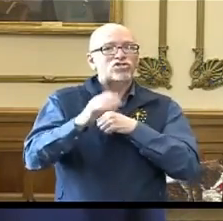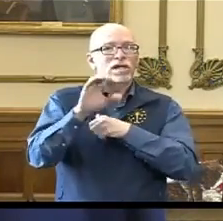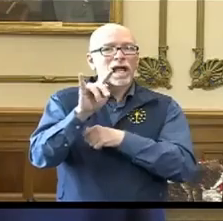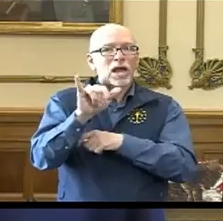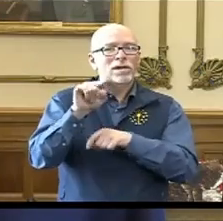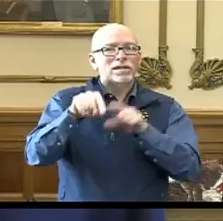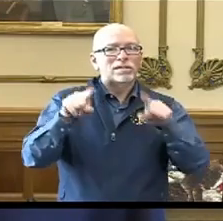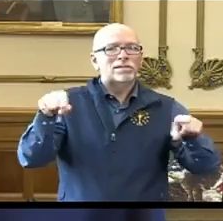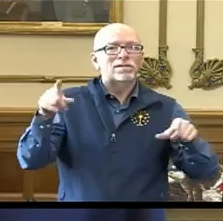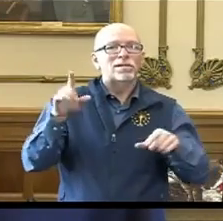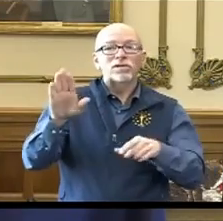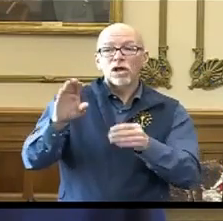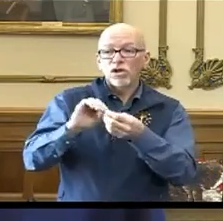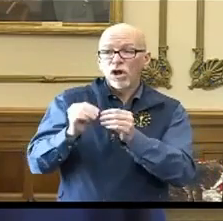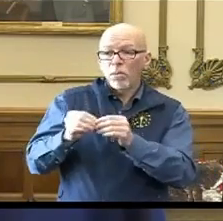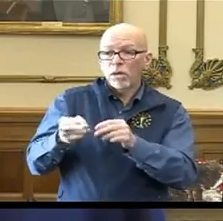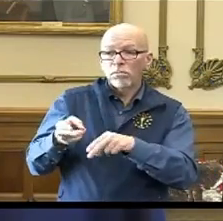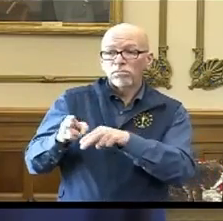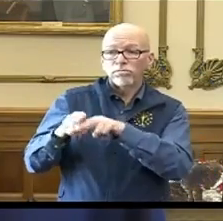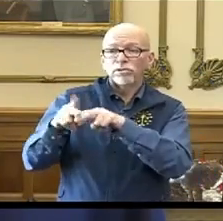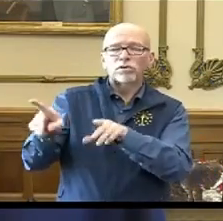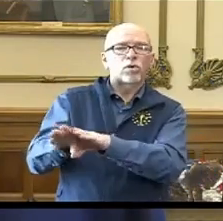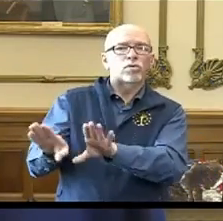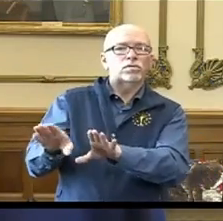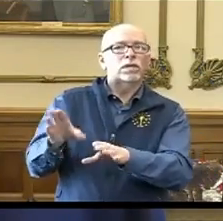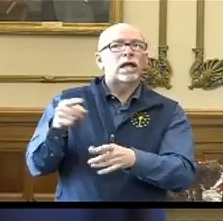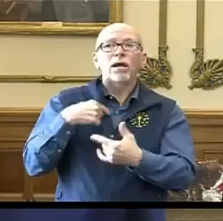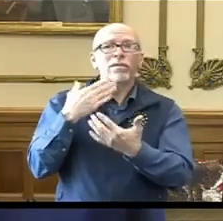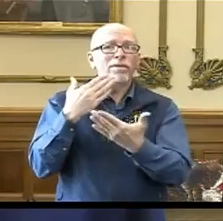They're looking at what their numbers are. And by the way, thank you